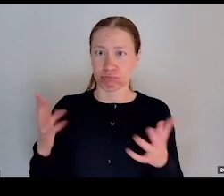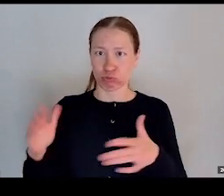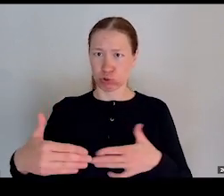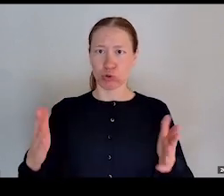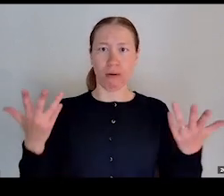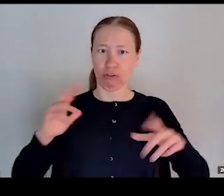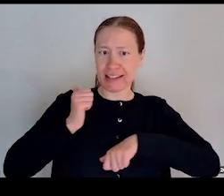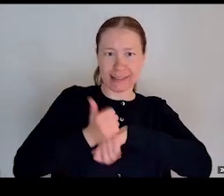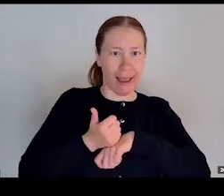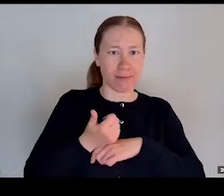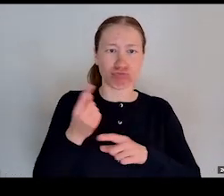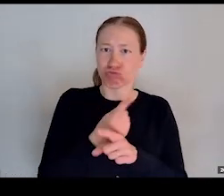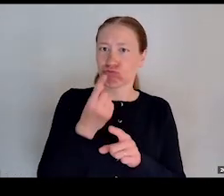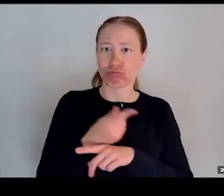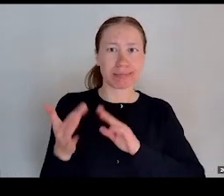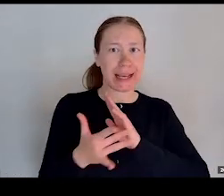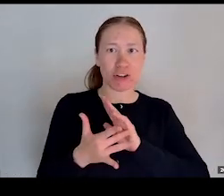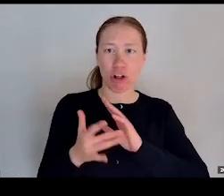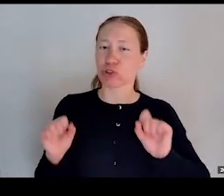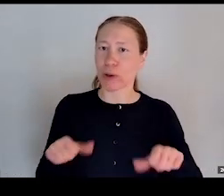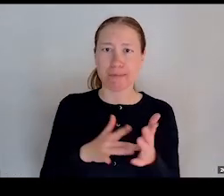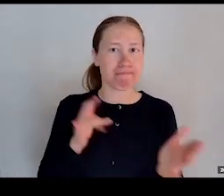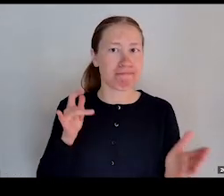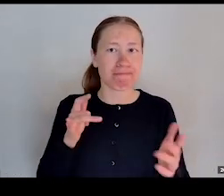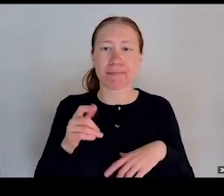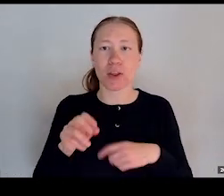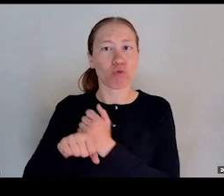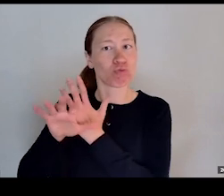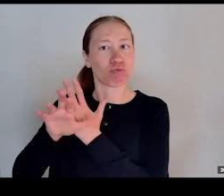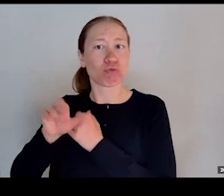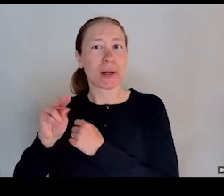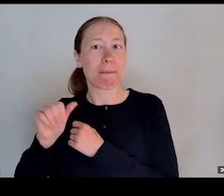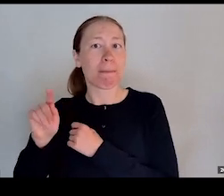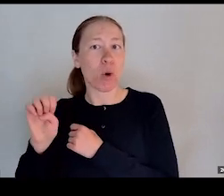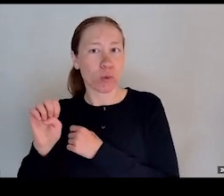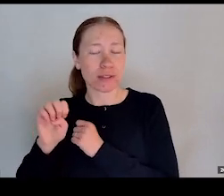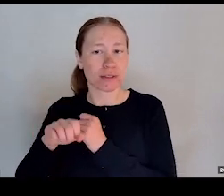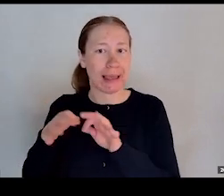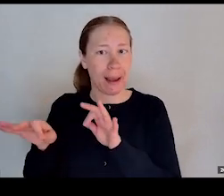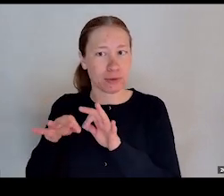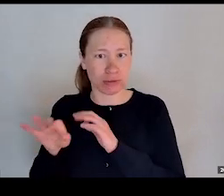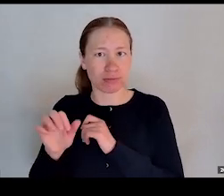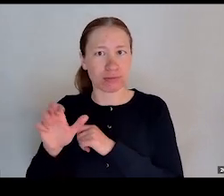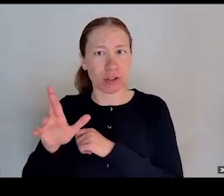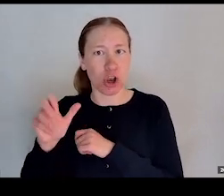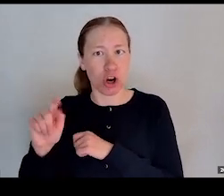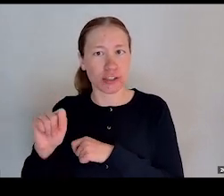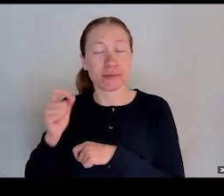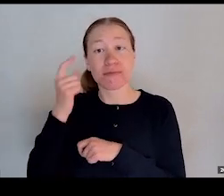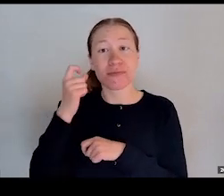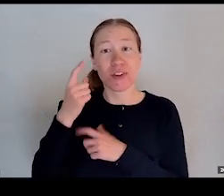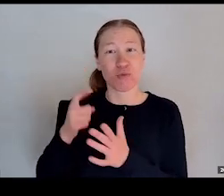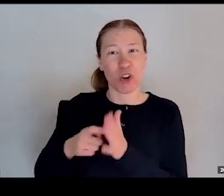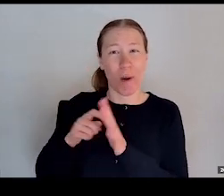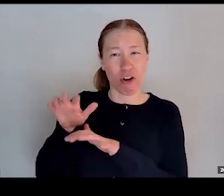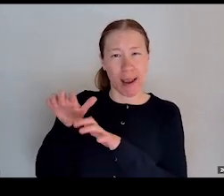proper technology, you can utilize remote captioning in CART if the captioner does have access to the audio from